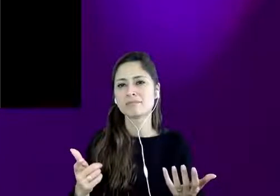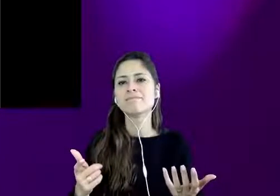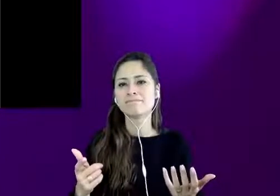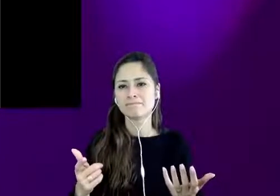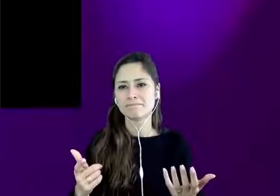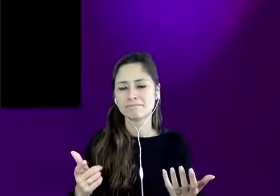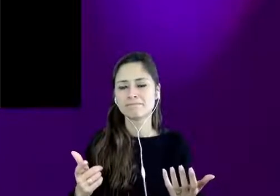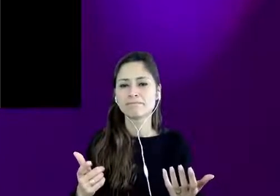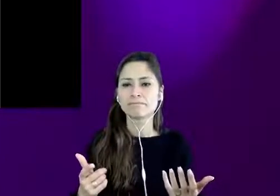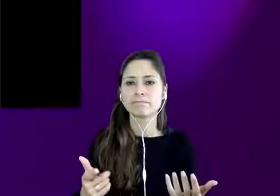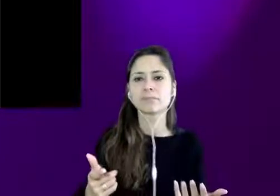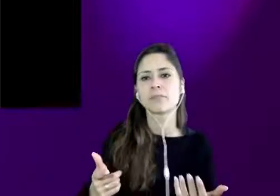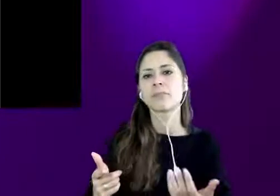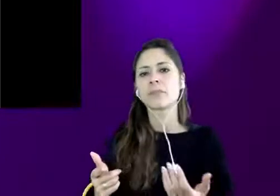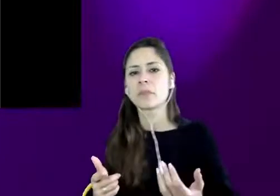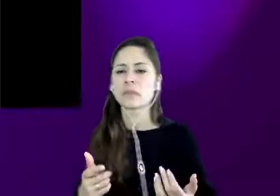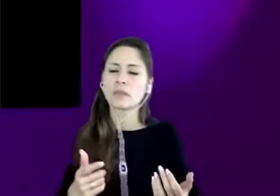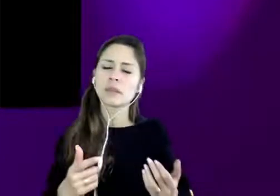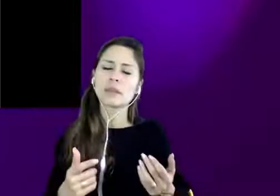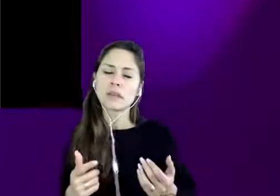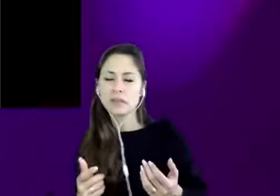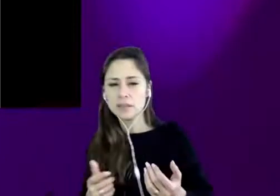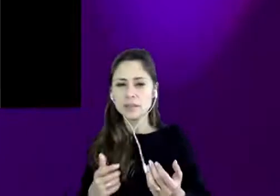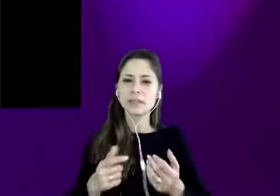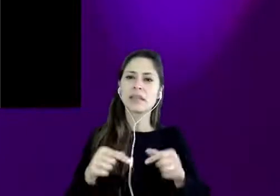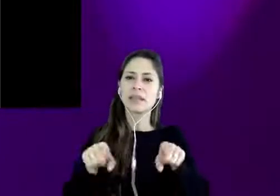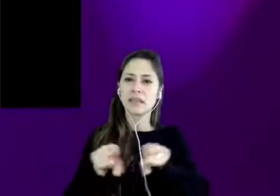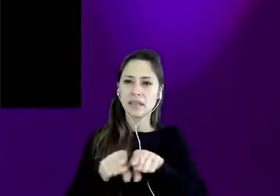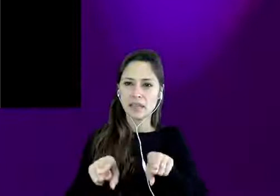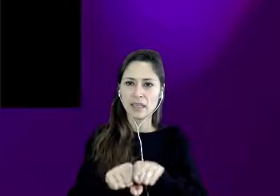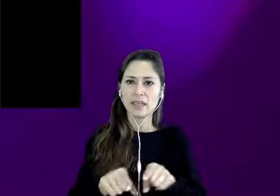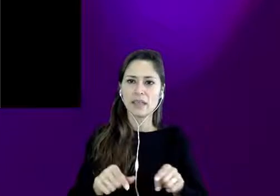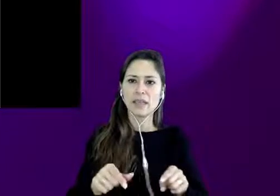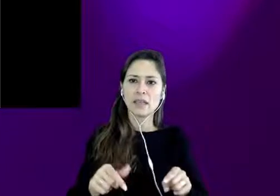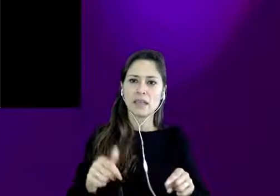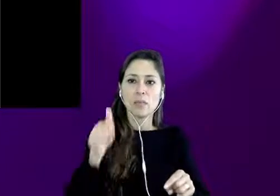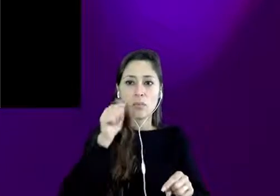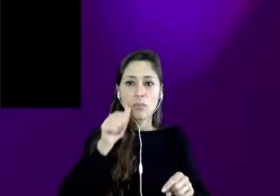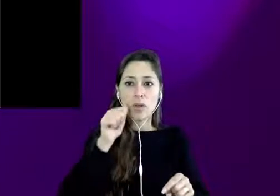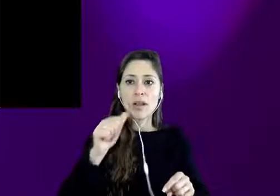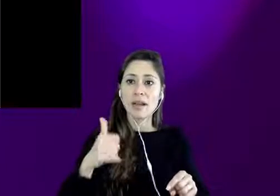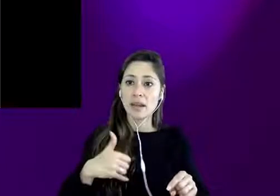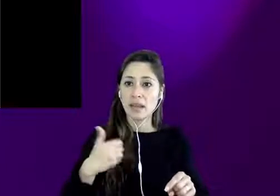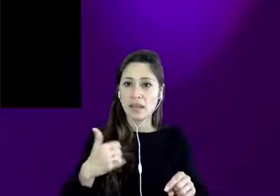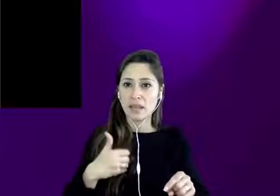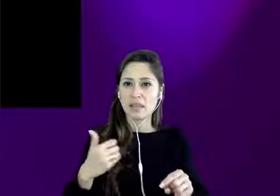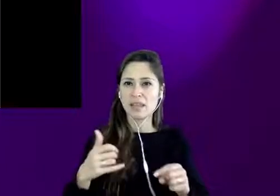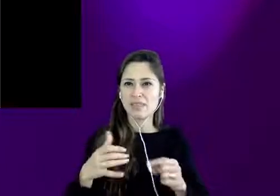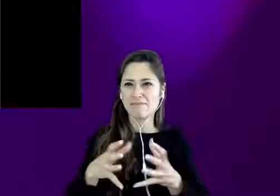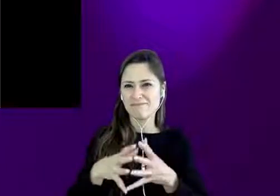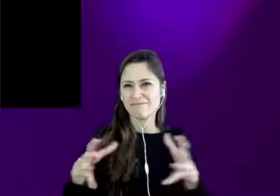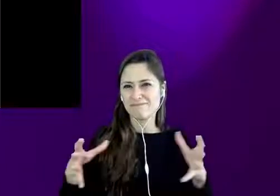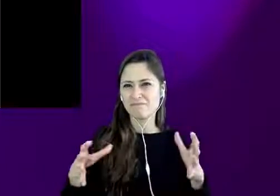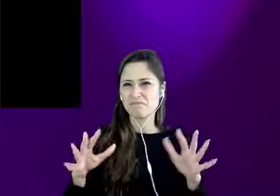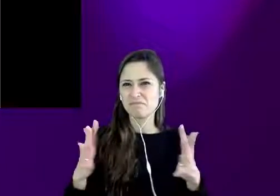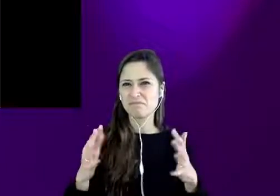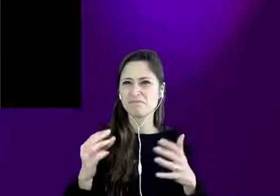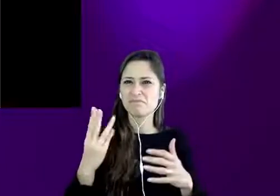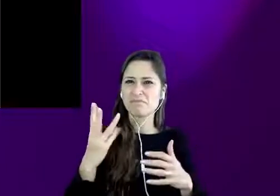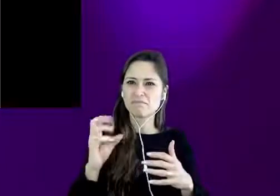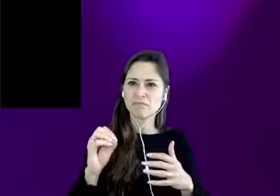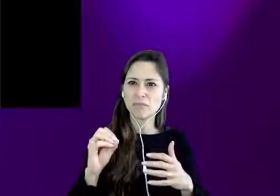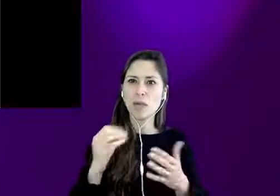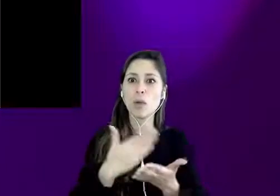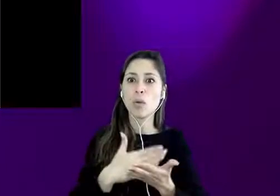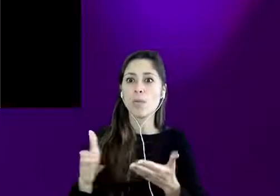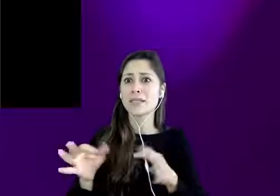of closing to 30, 32, start to talk about their future reproductive plans, but not to have this information gathered